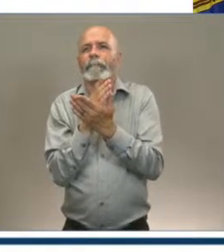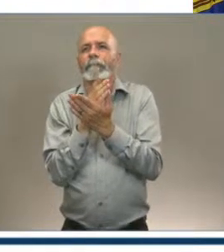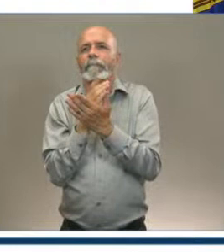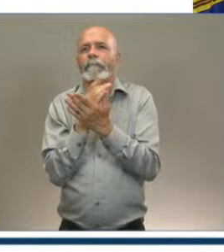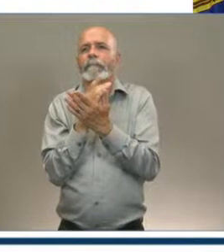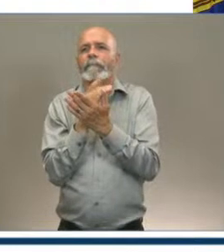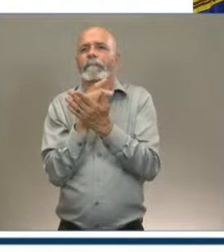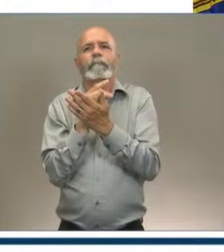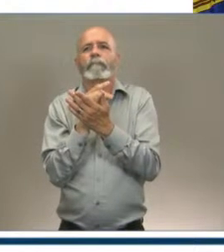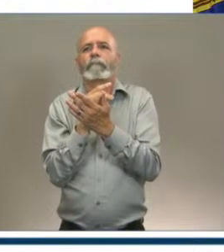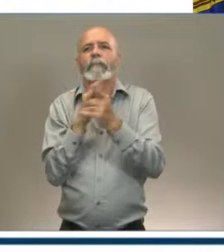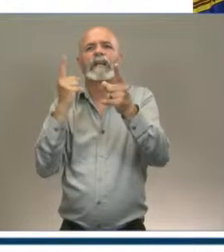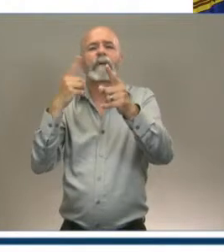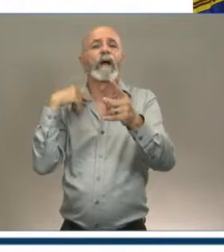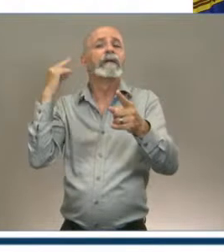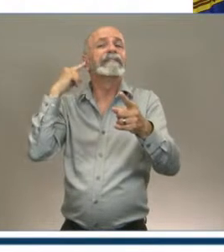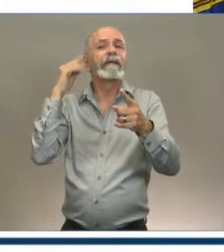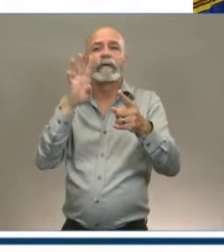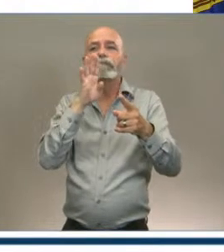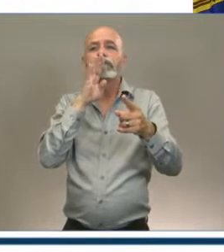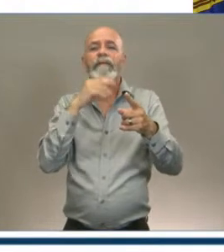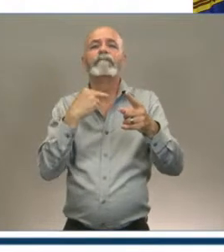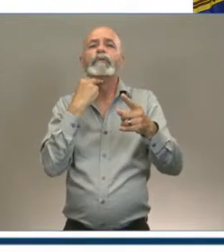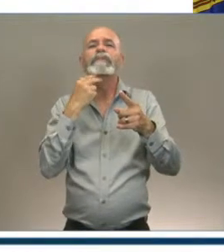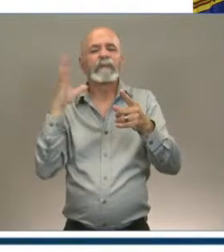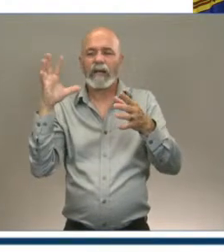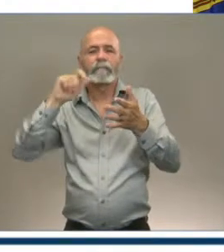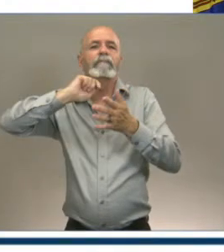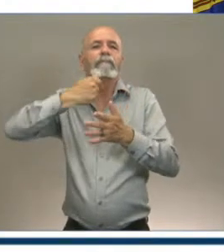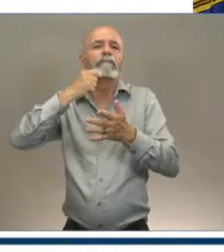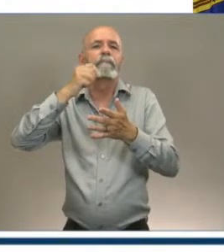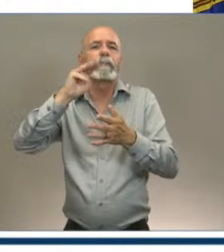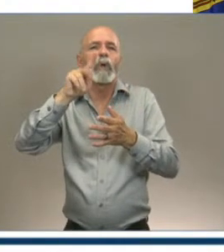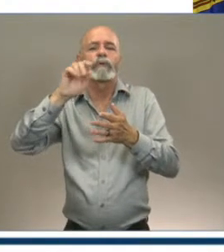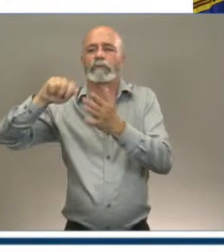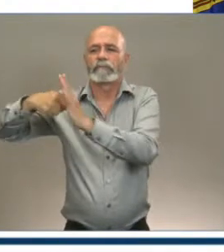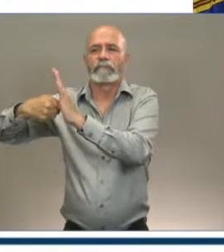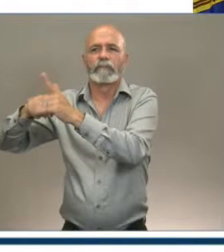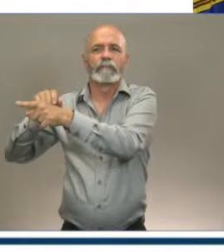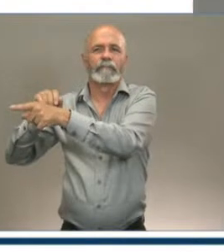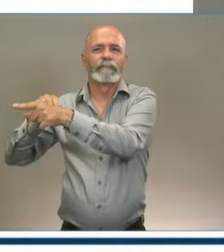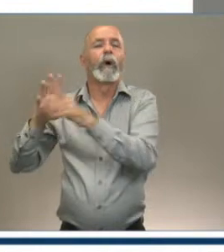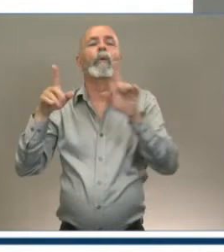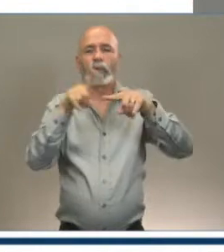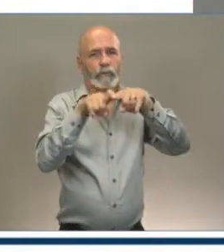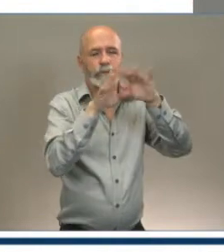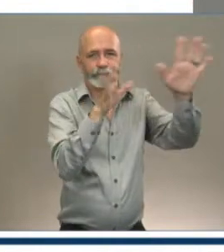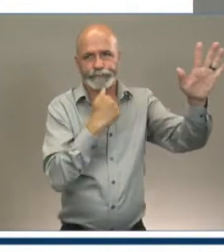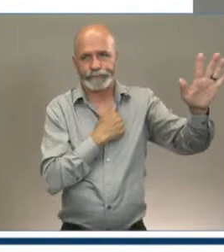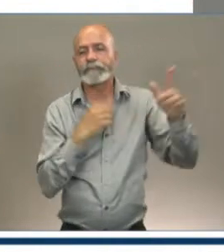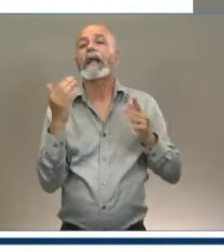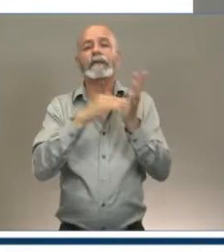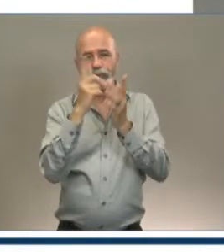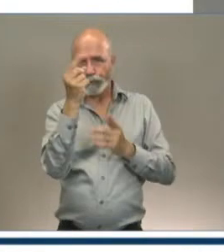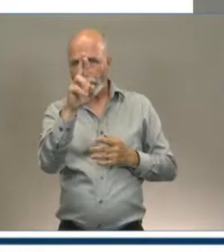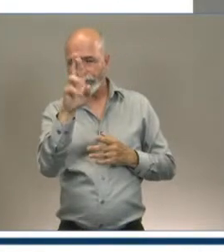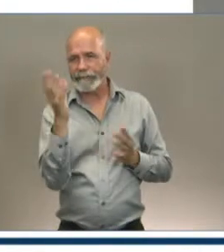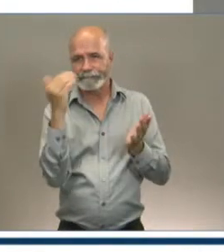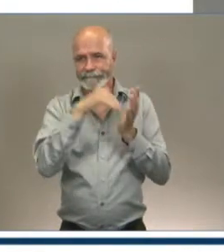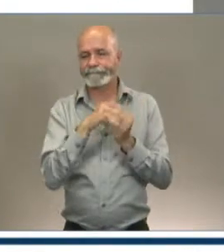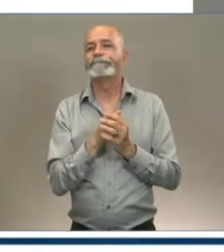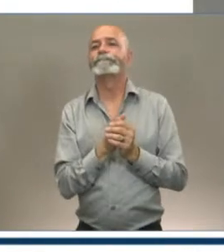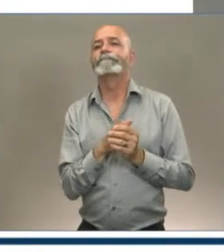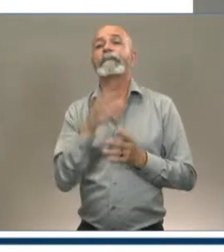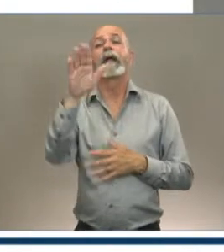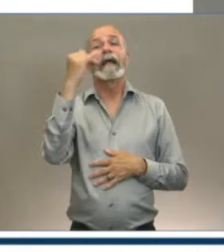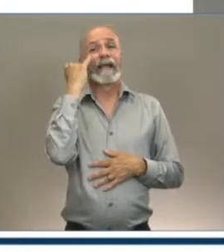ask yourself to either put yourself on mute or remove yourself from the call. Go ahead, Dr. Strang. Thank you. So I'll answer the last question first. It's about movement